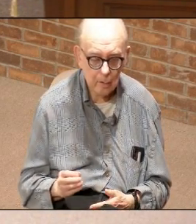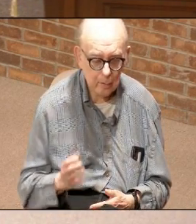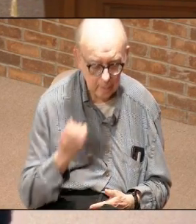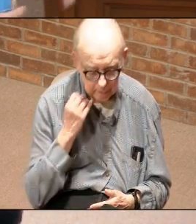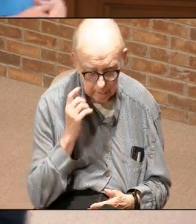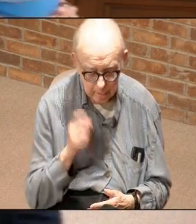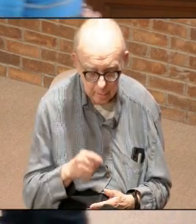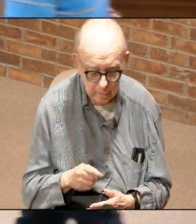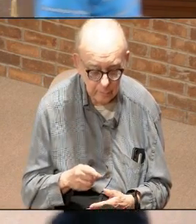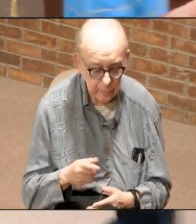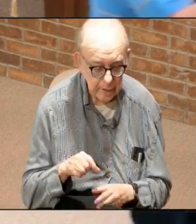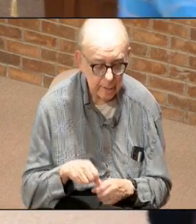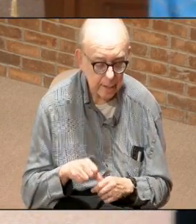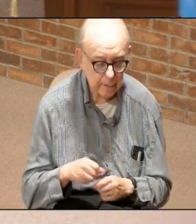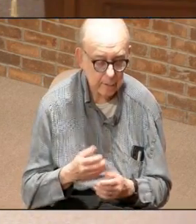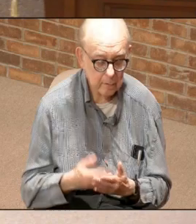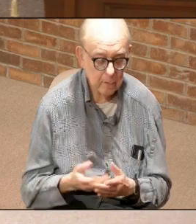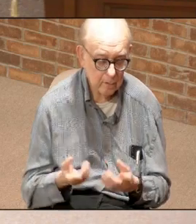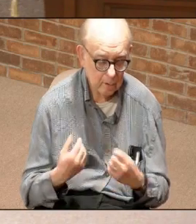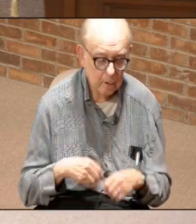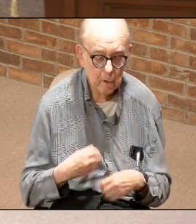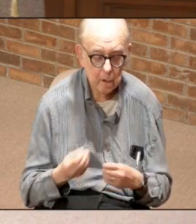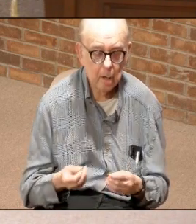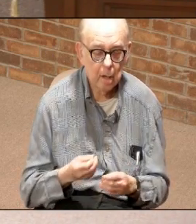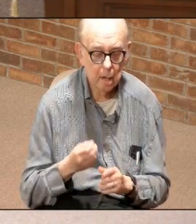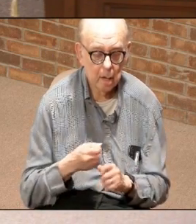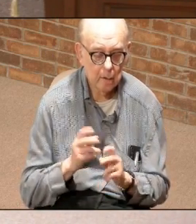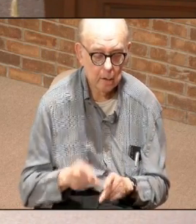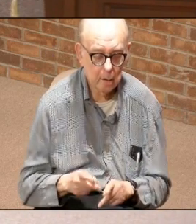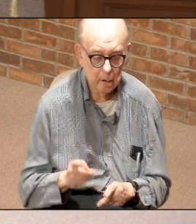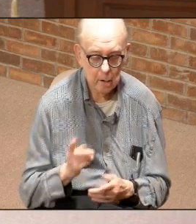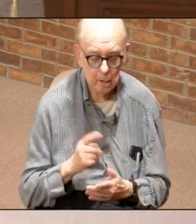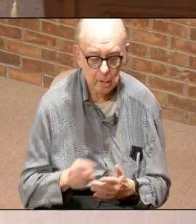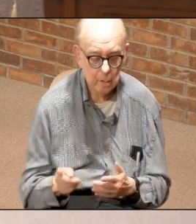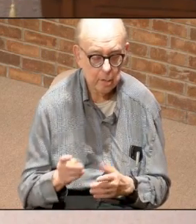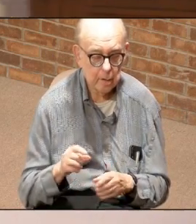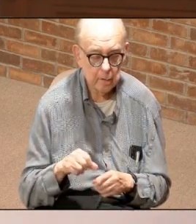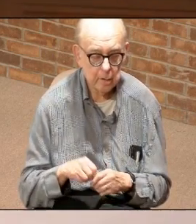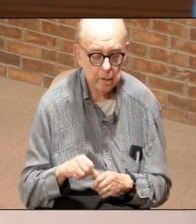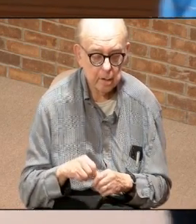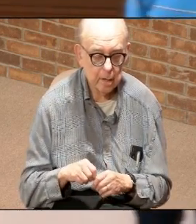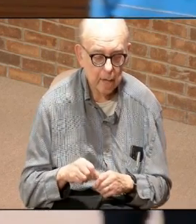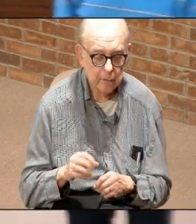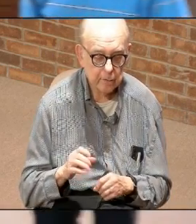If you need gas money, you come and we'll give everybody who comes next week gas cards.